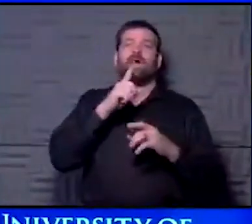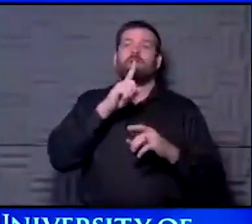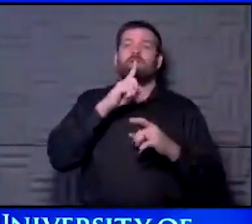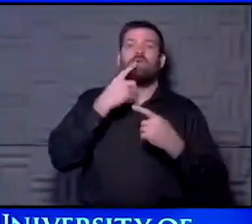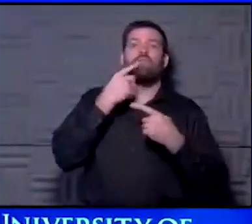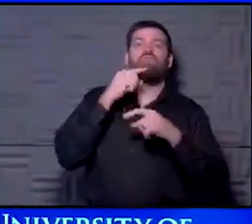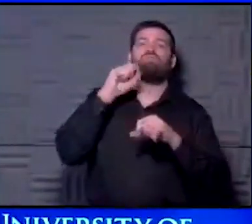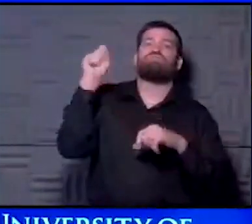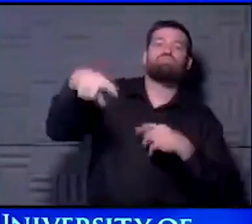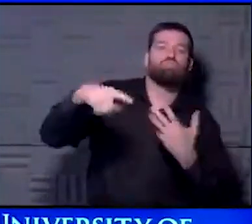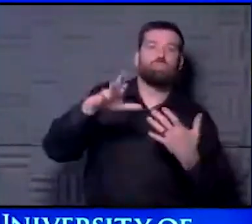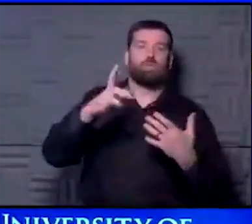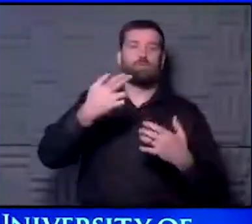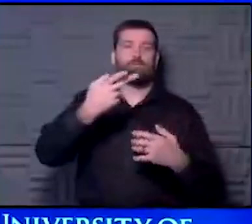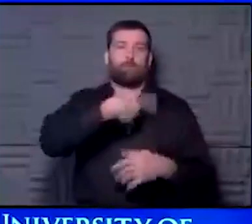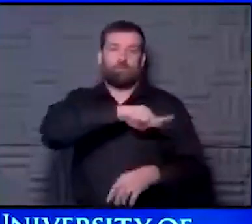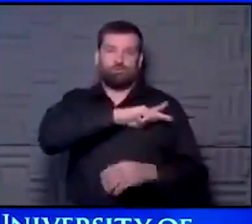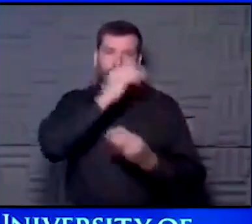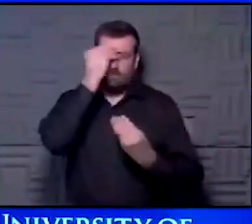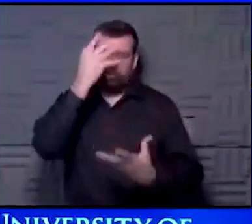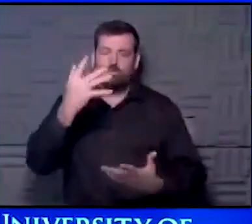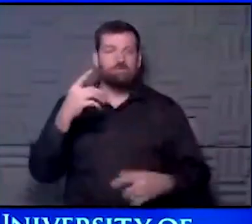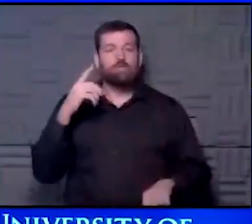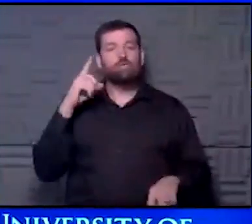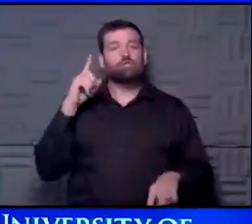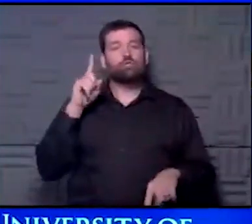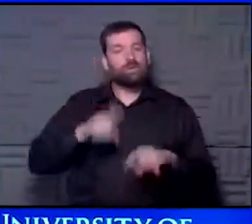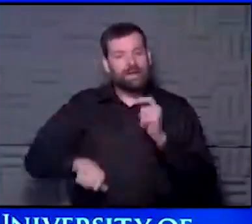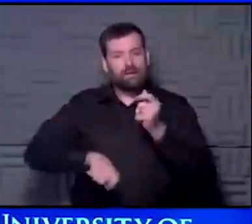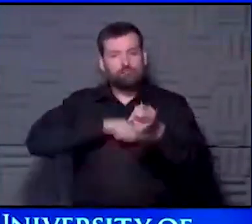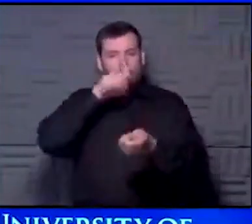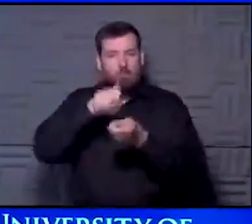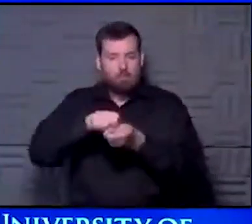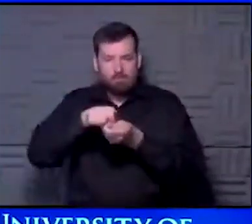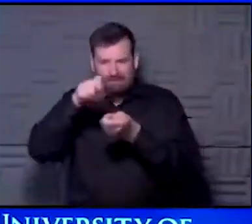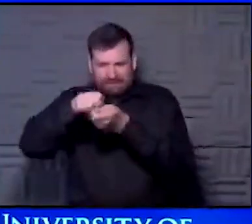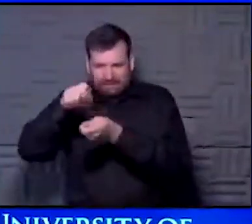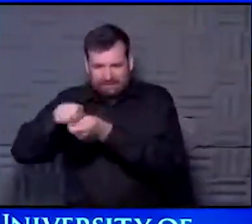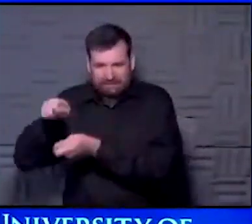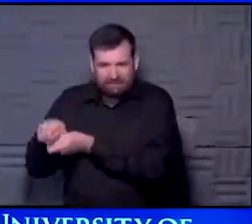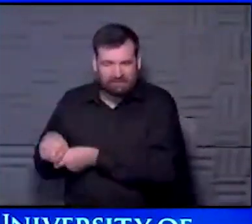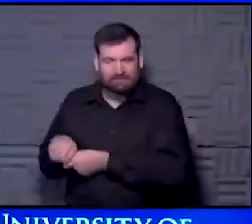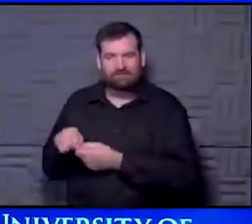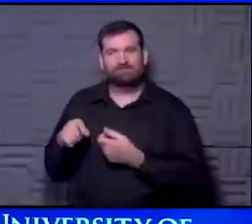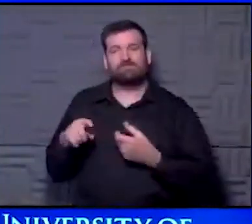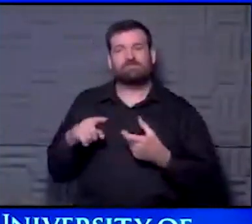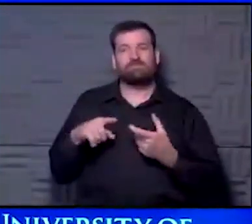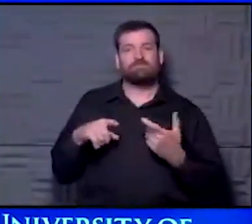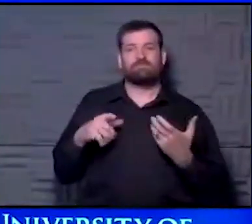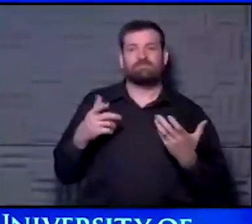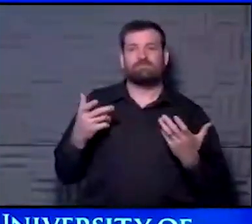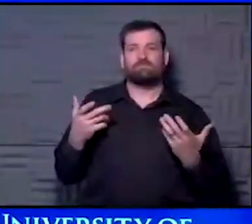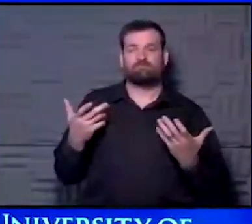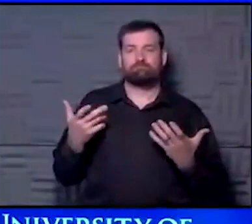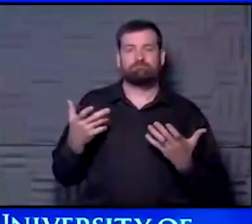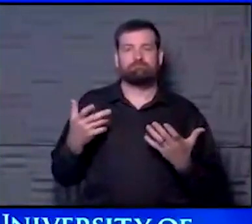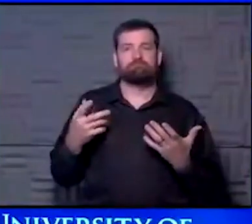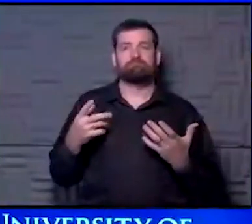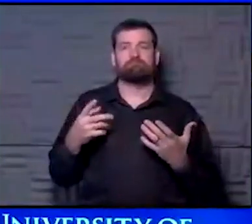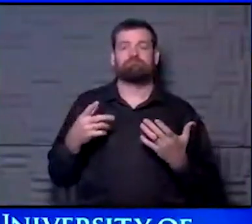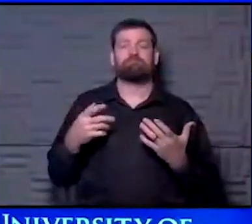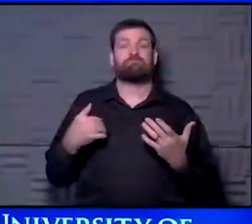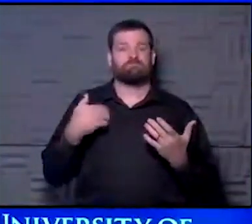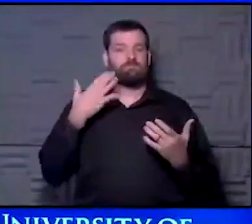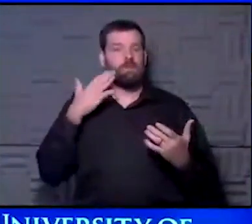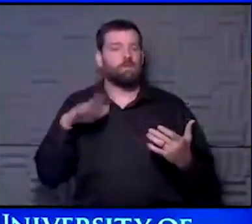health information. So you can't report it down to such a level that, let's say, I